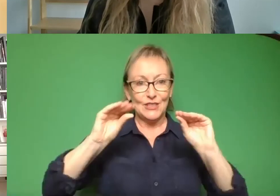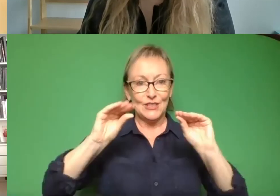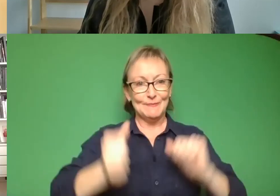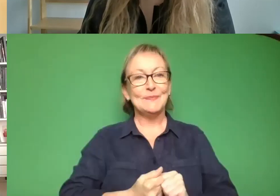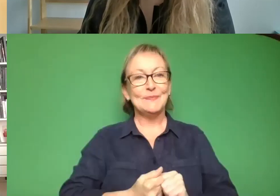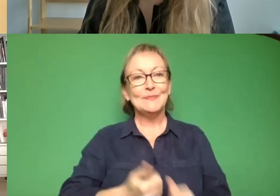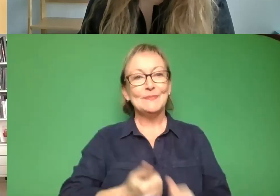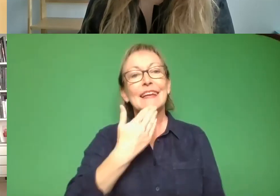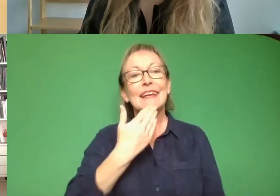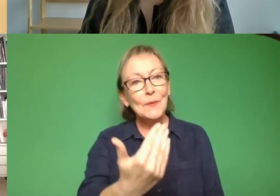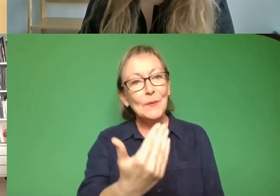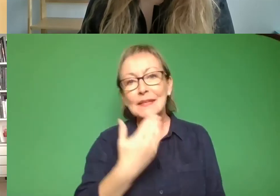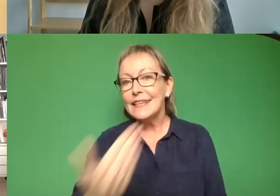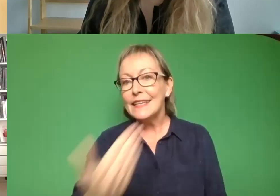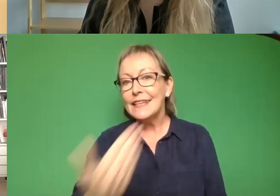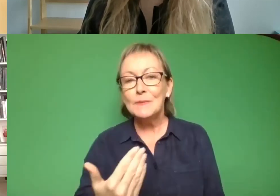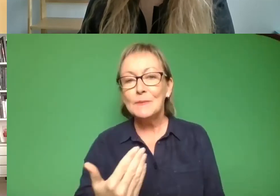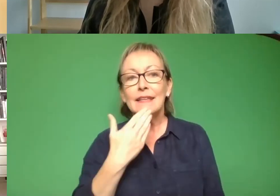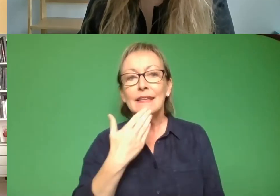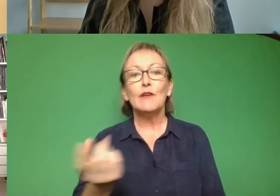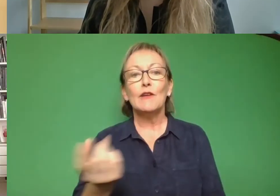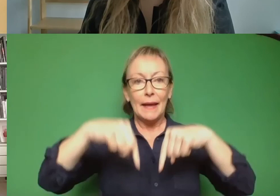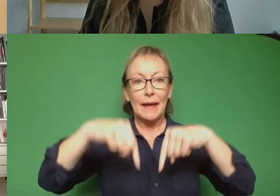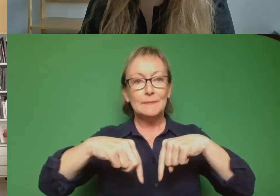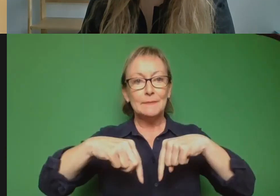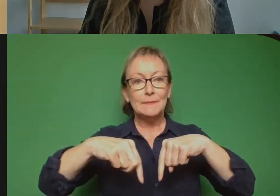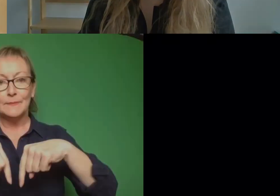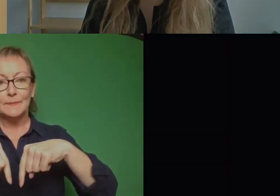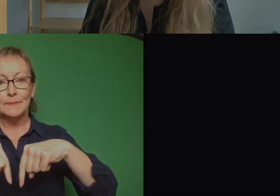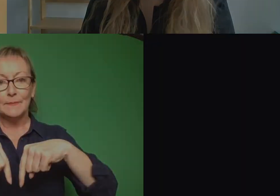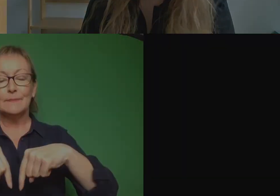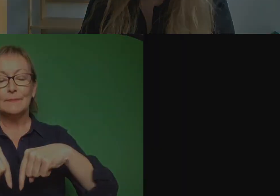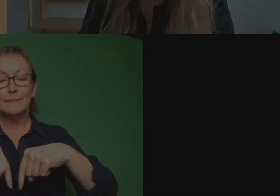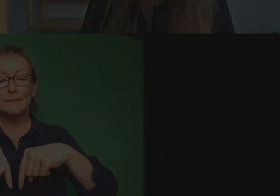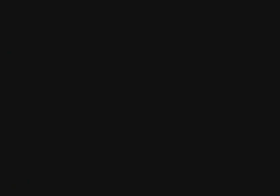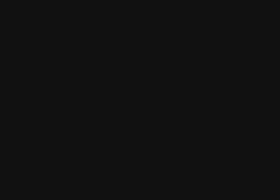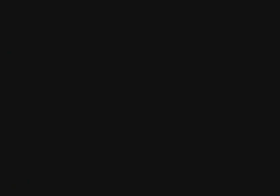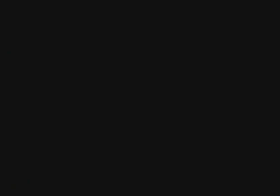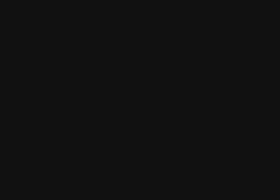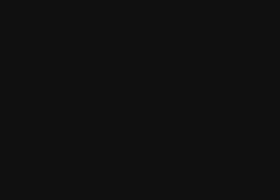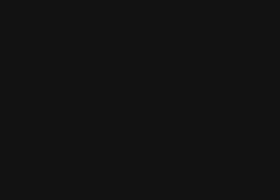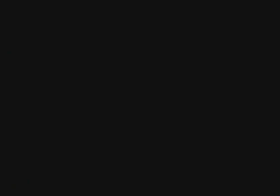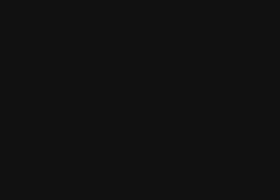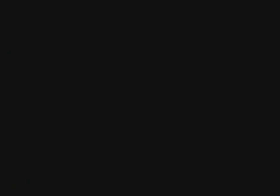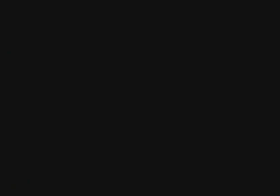thanks everyone so for coming. Joining. I really Bye. Bye. Bye everyone.